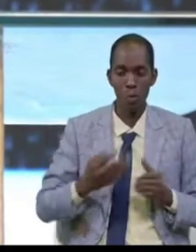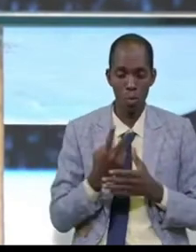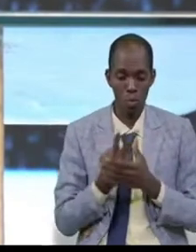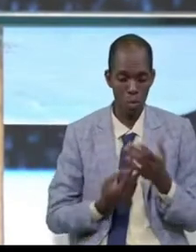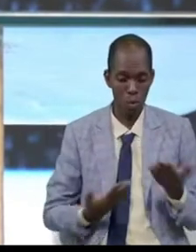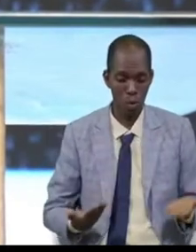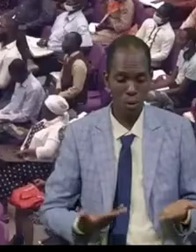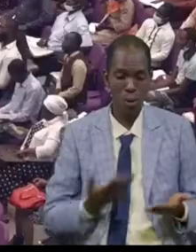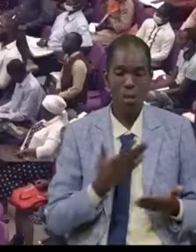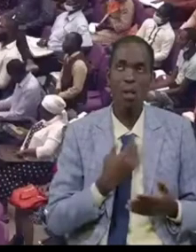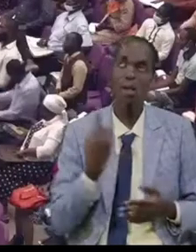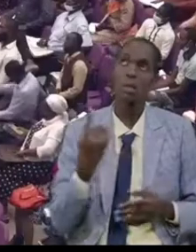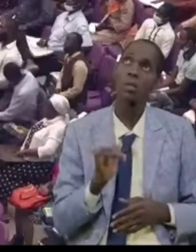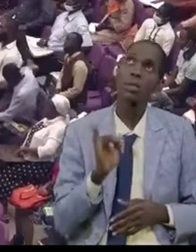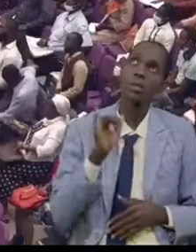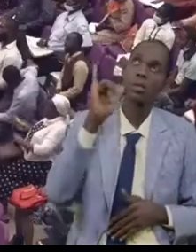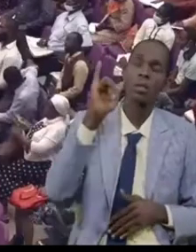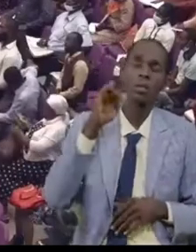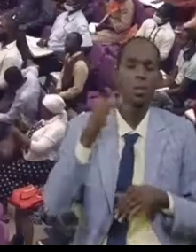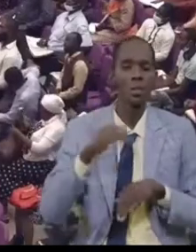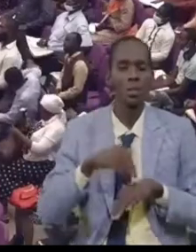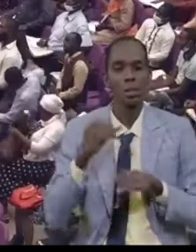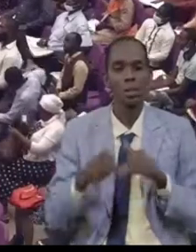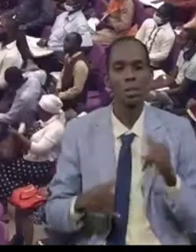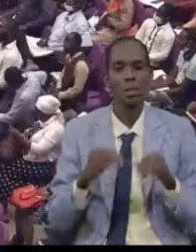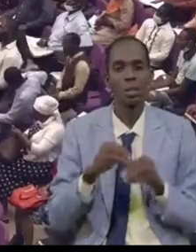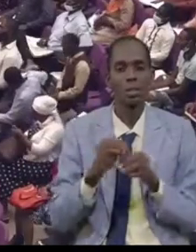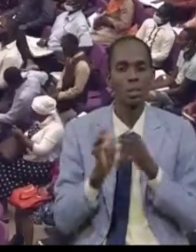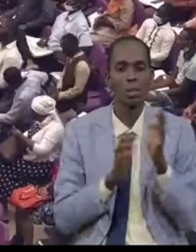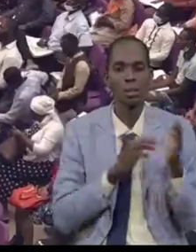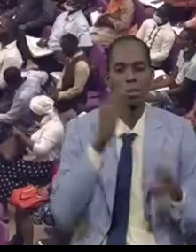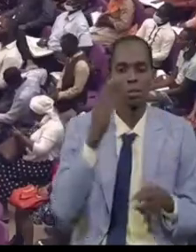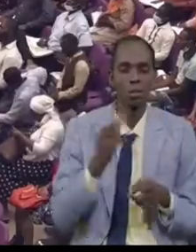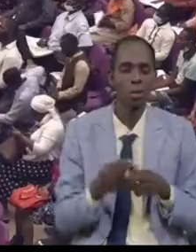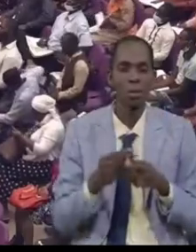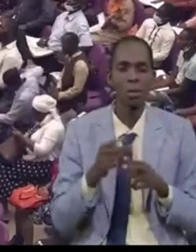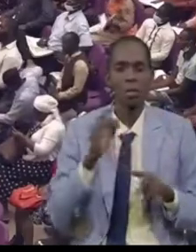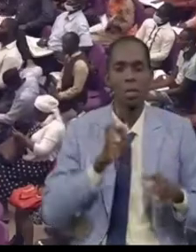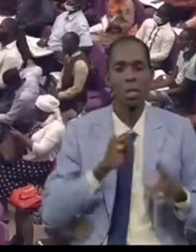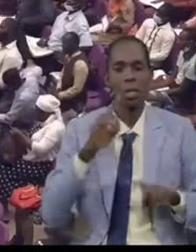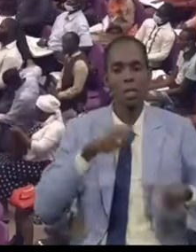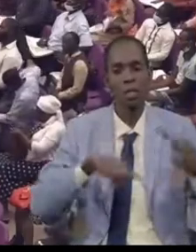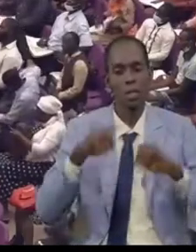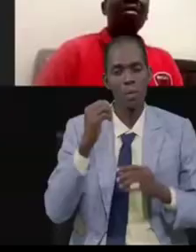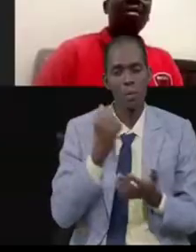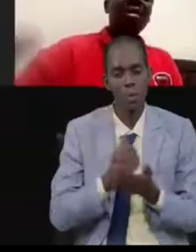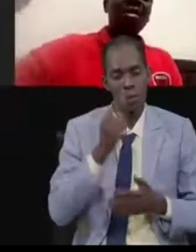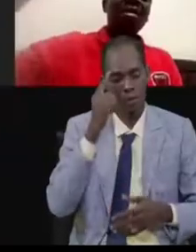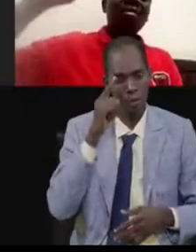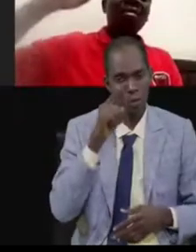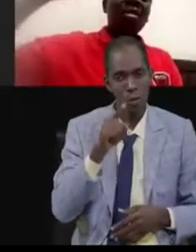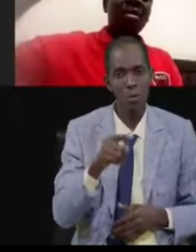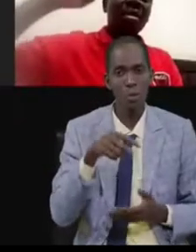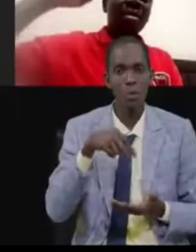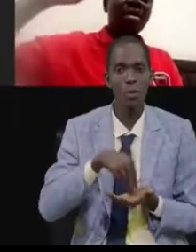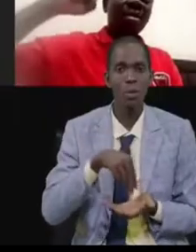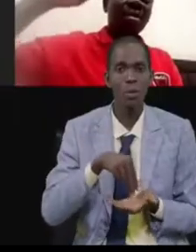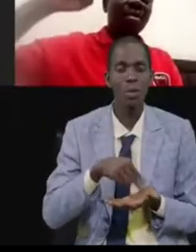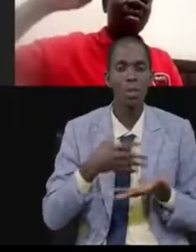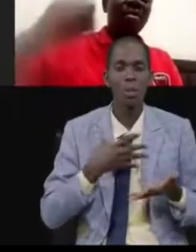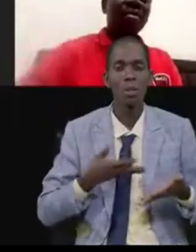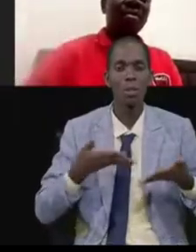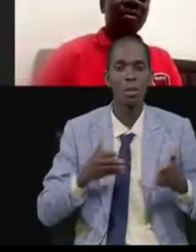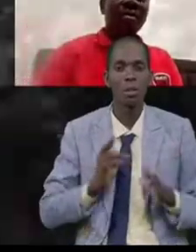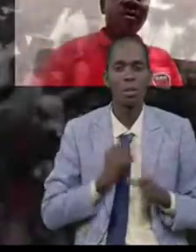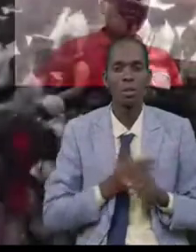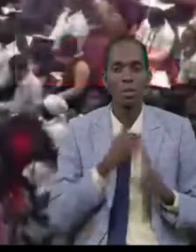in eternity in Jesus' name. I say amen for you. Amen. Let's rise up now